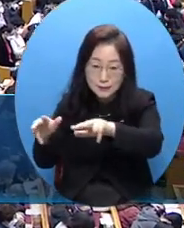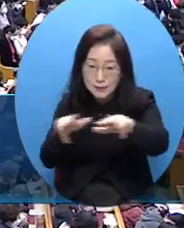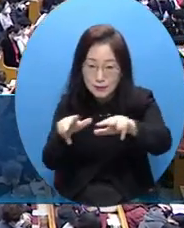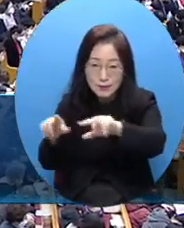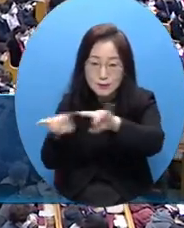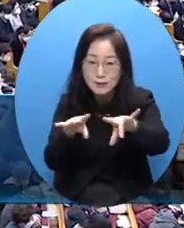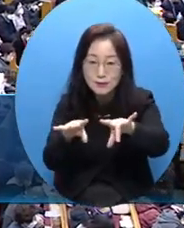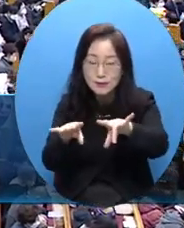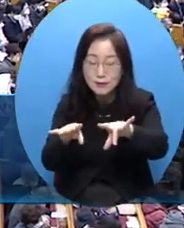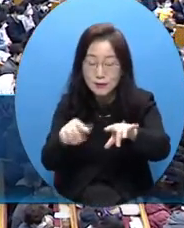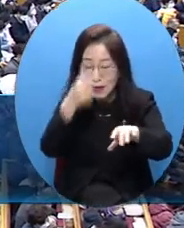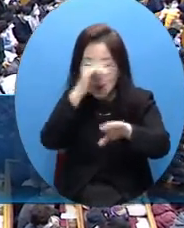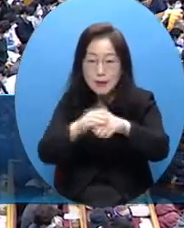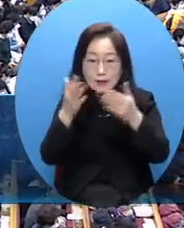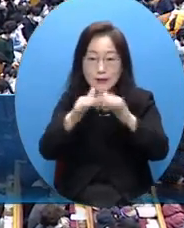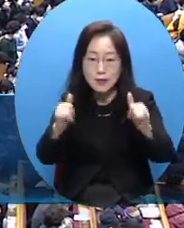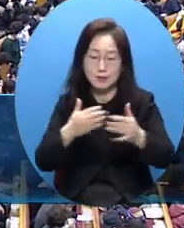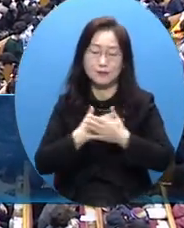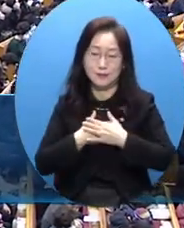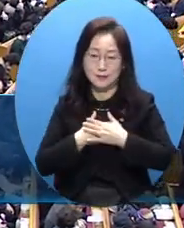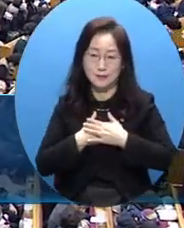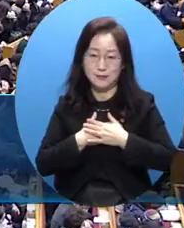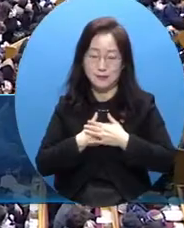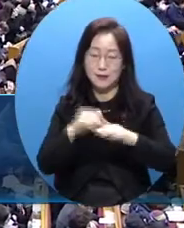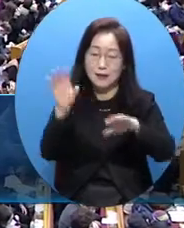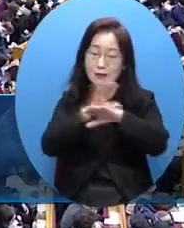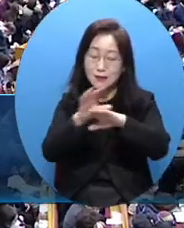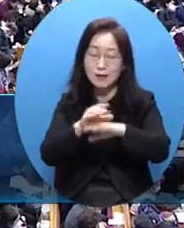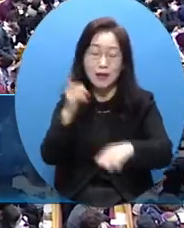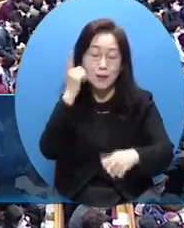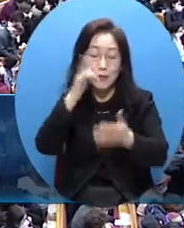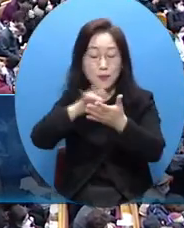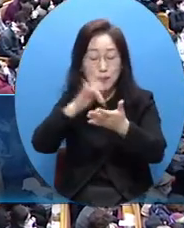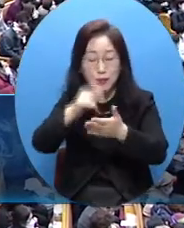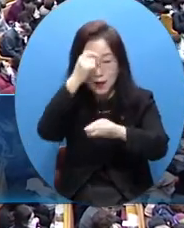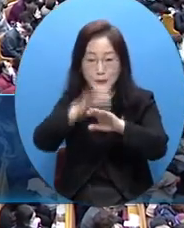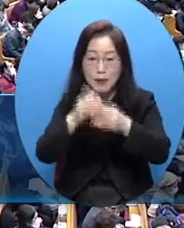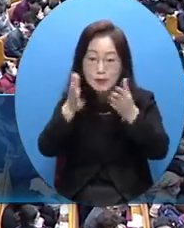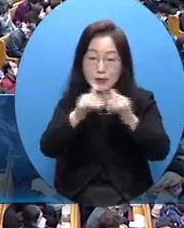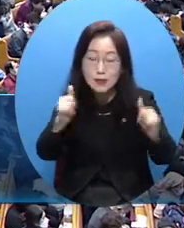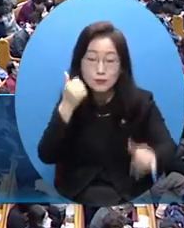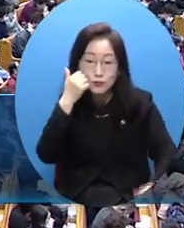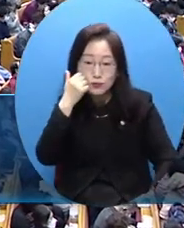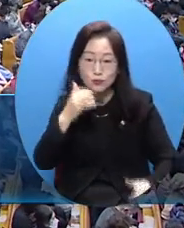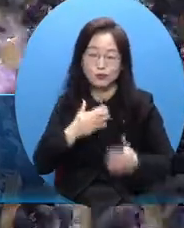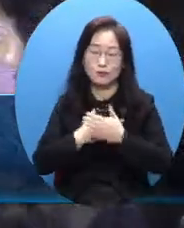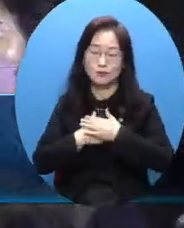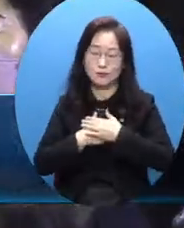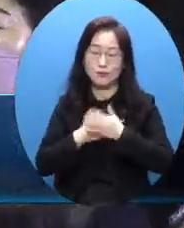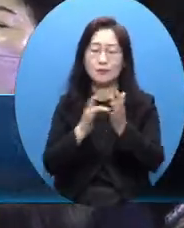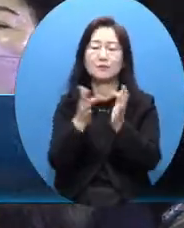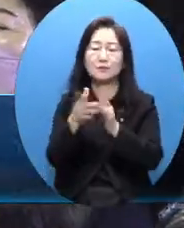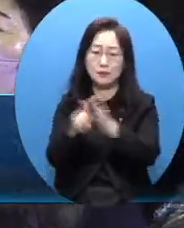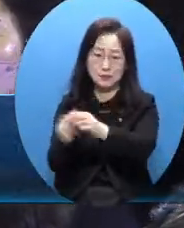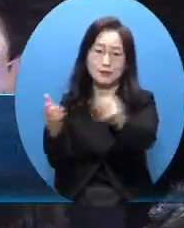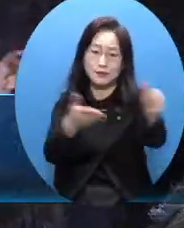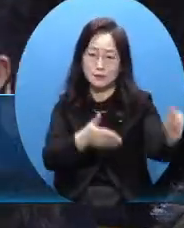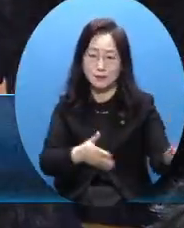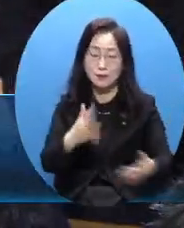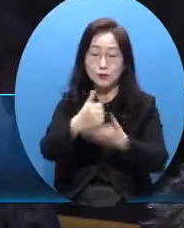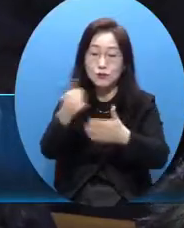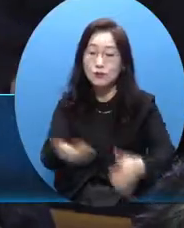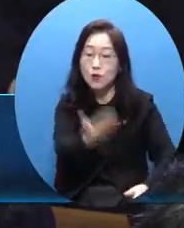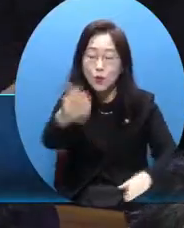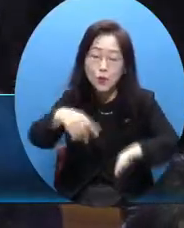broadcasting in front of the TV in front of the mobile devices doesn't matter wherever you are if you can hear my voice please stand up right